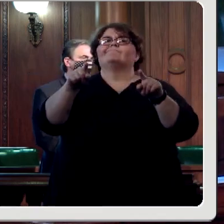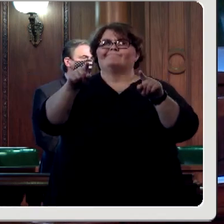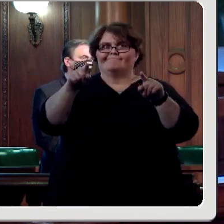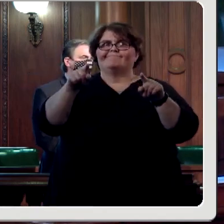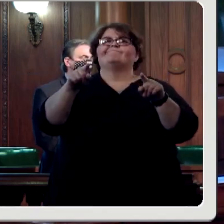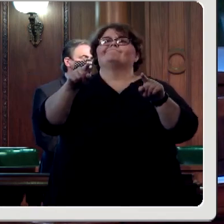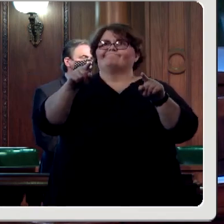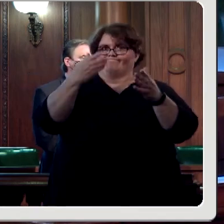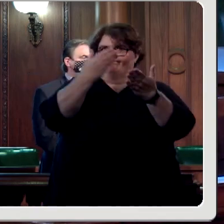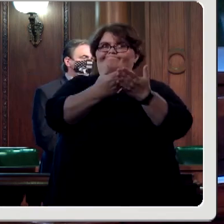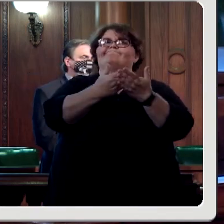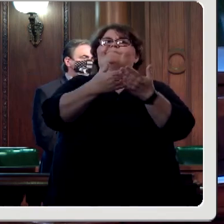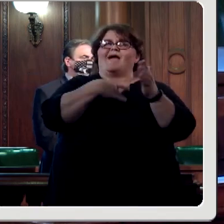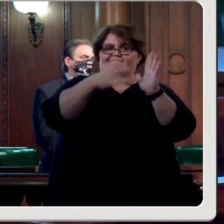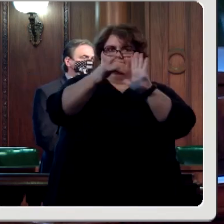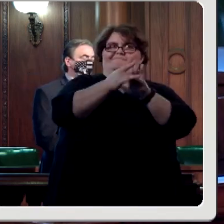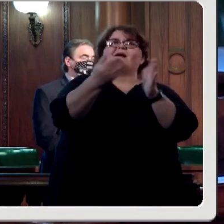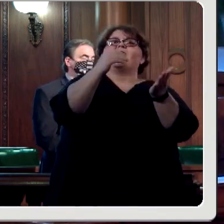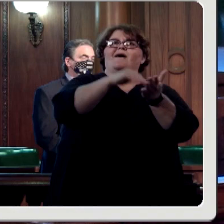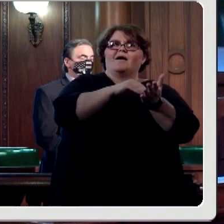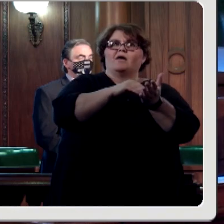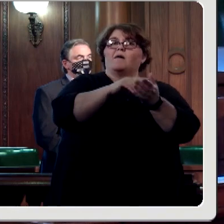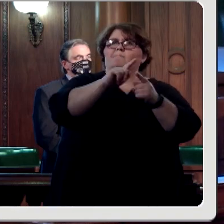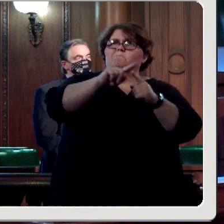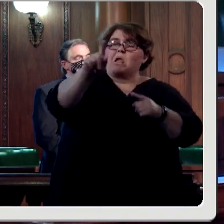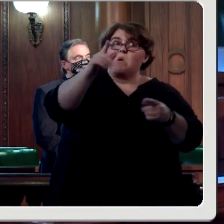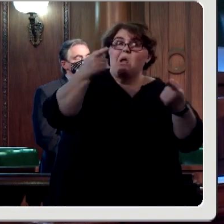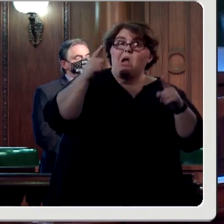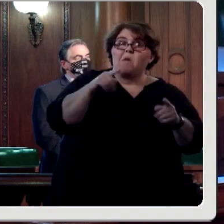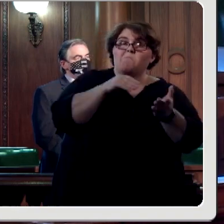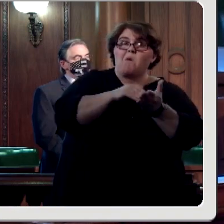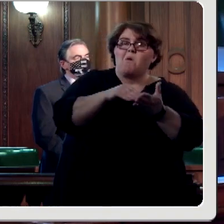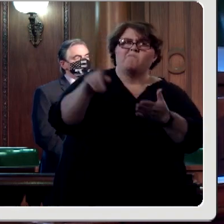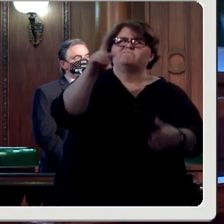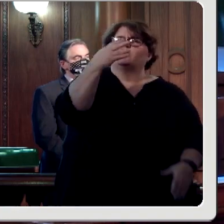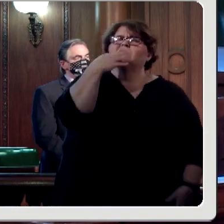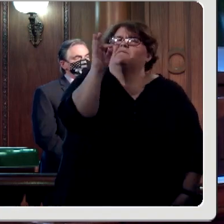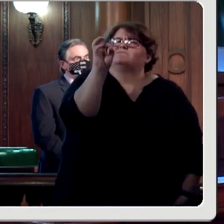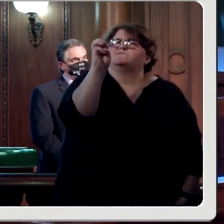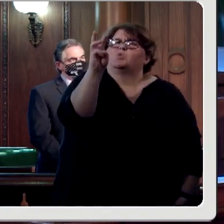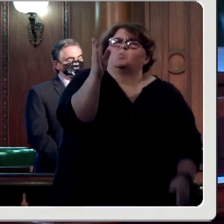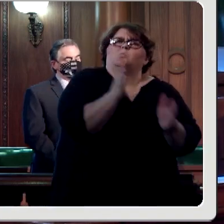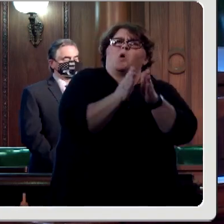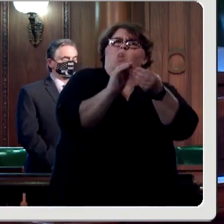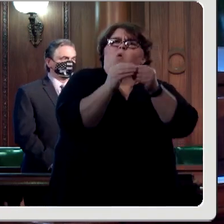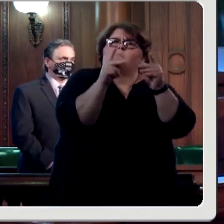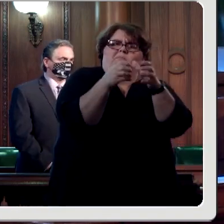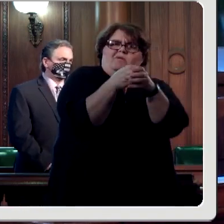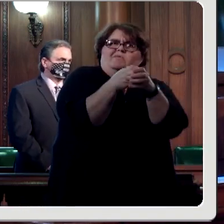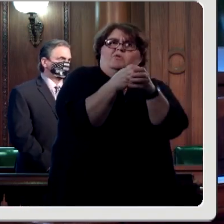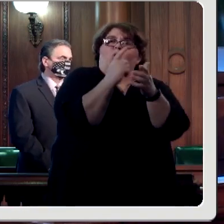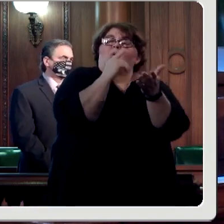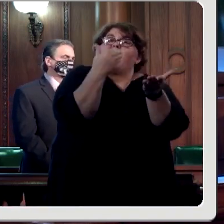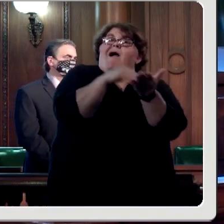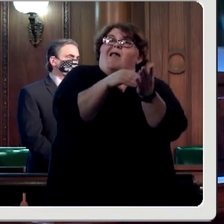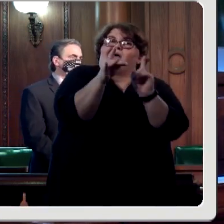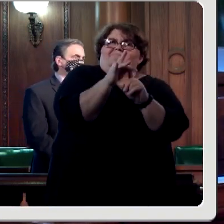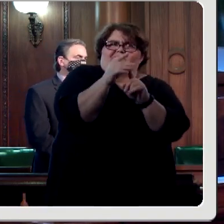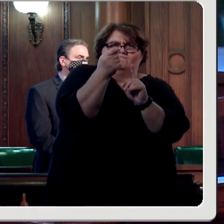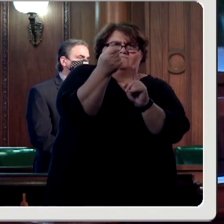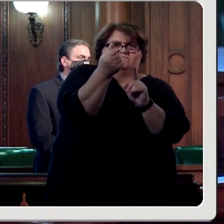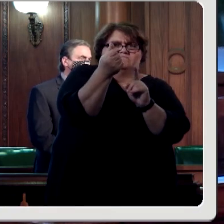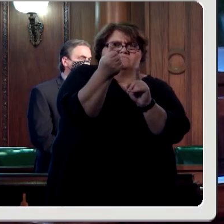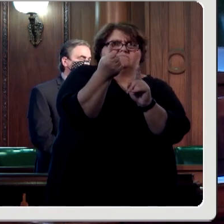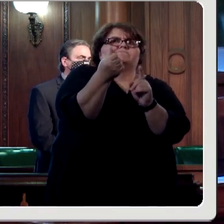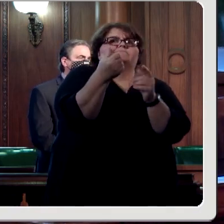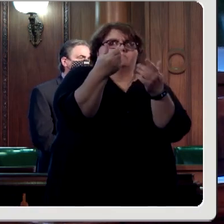are extremely rare. We are talking a few handfuls of patients that have a verified